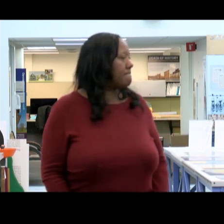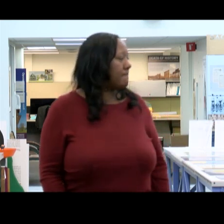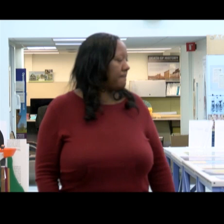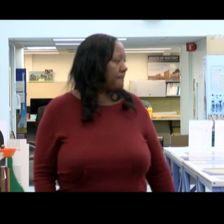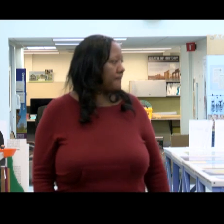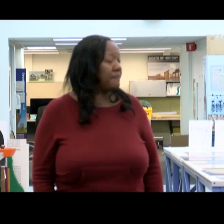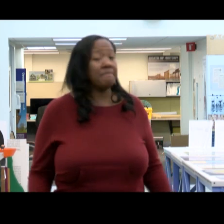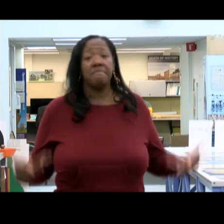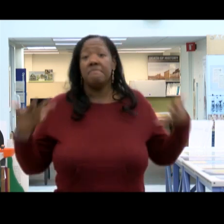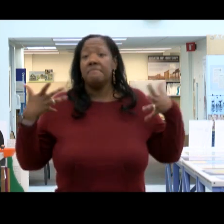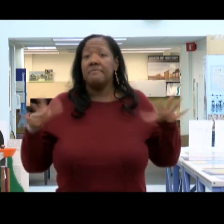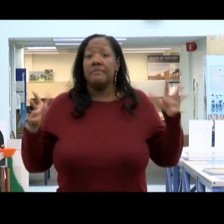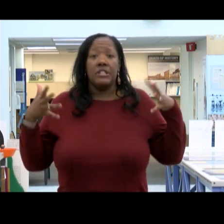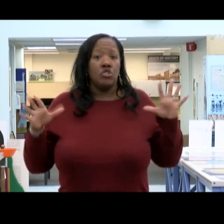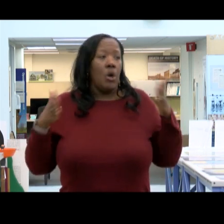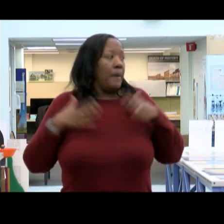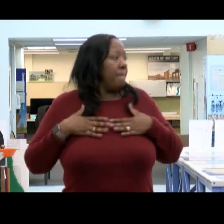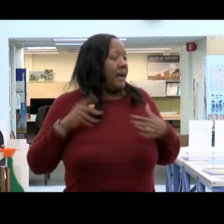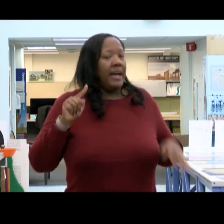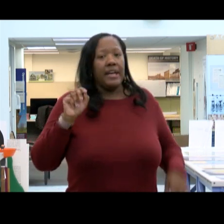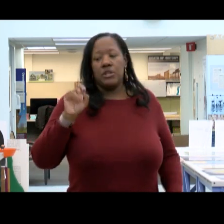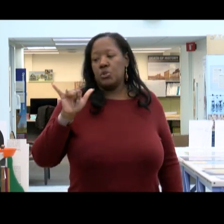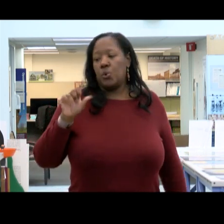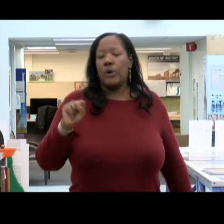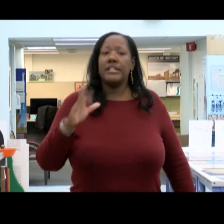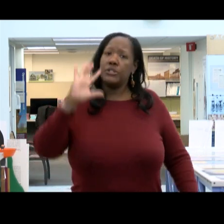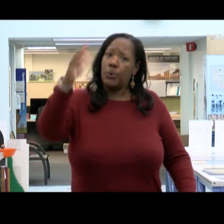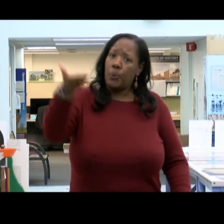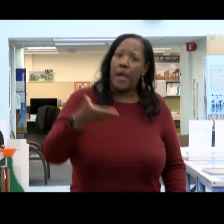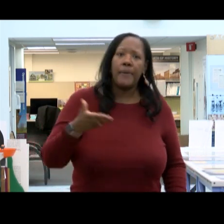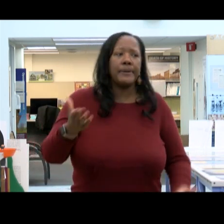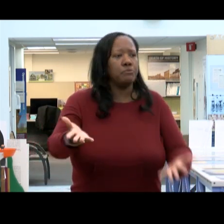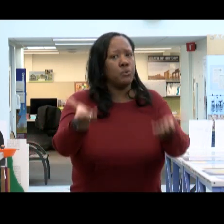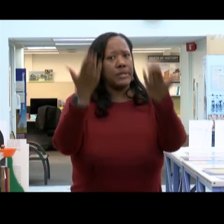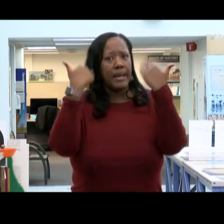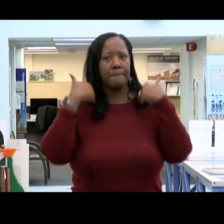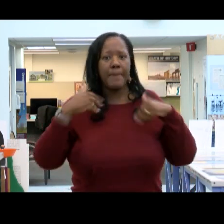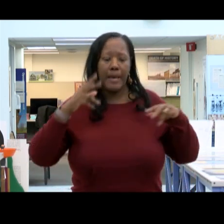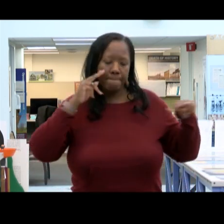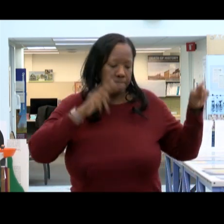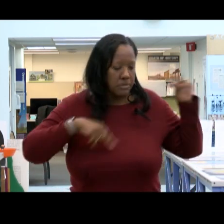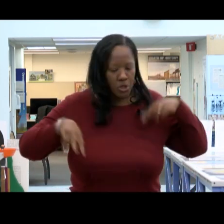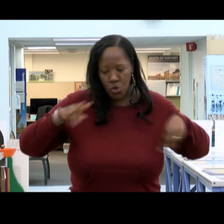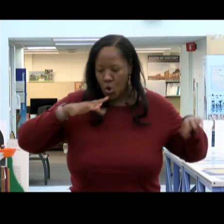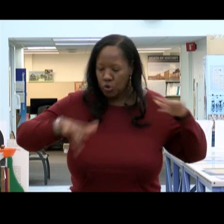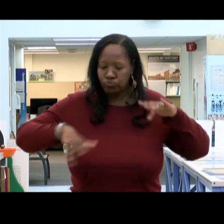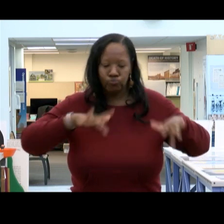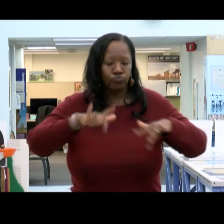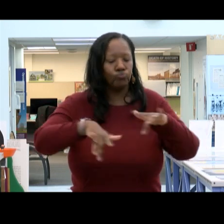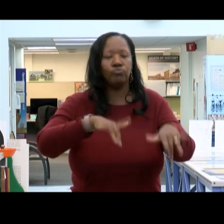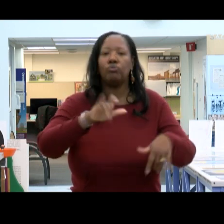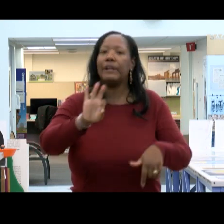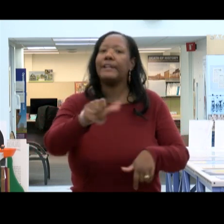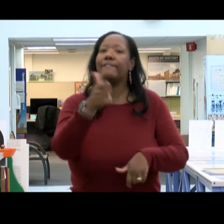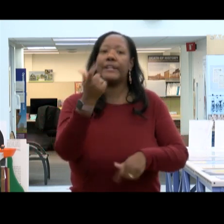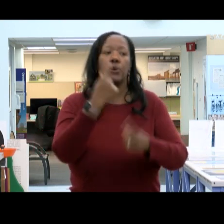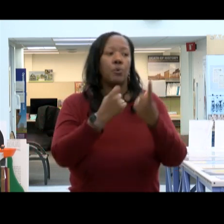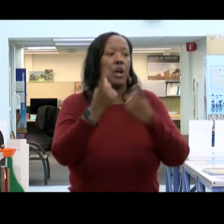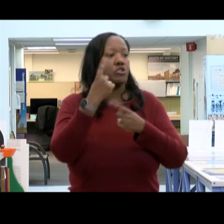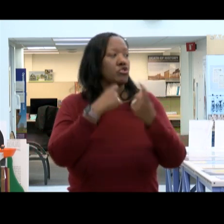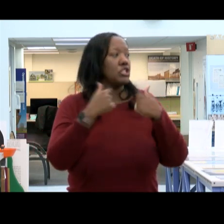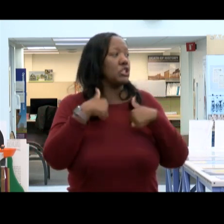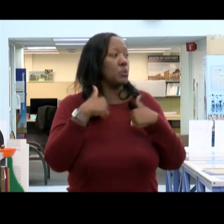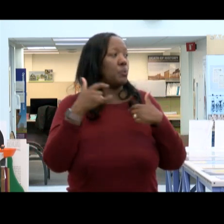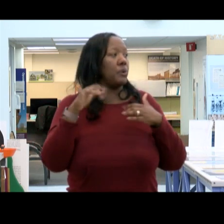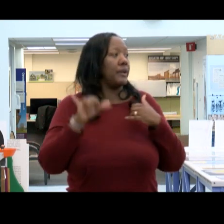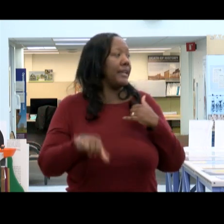I think that's all my toys. You're welcome to come up and look at anything and see what you have. If you have any questions, we're